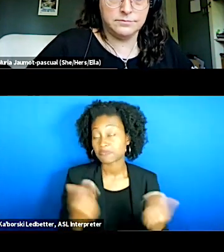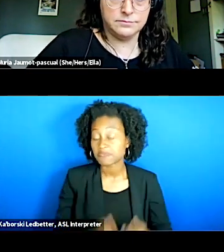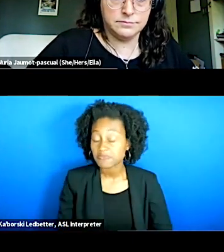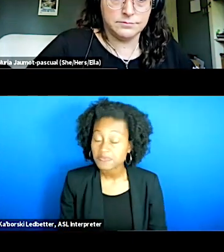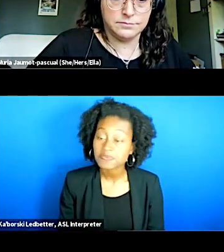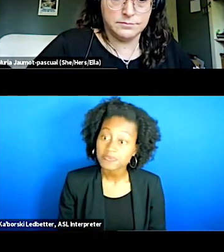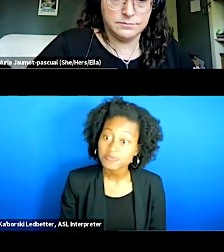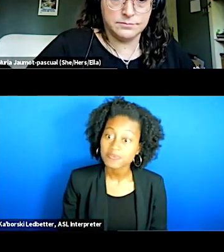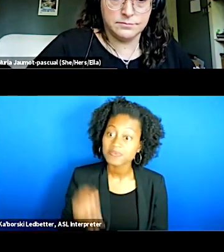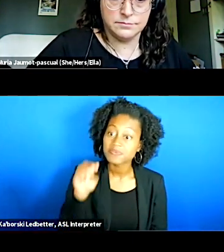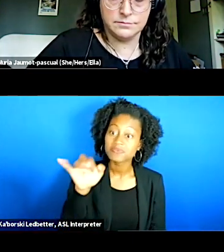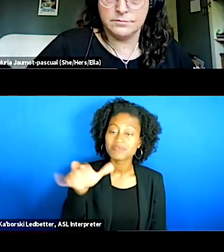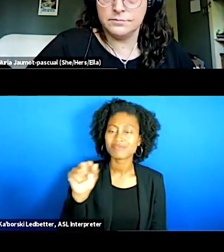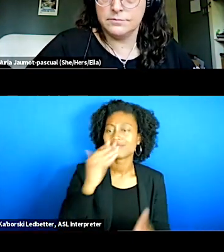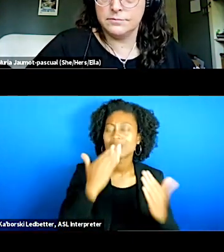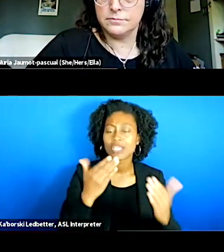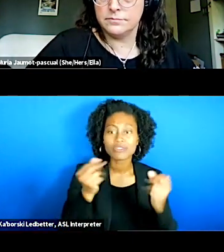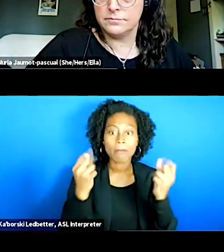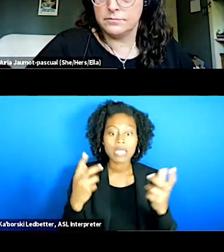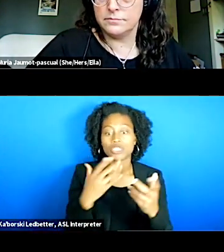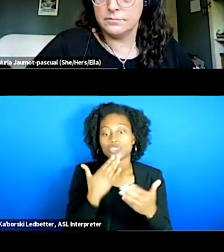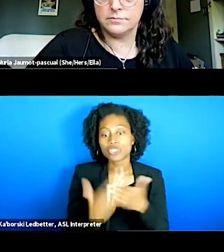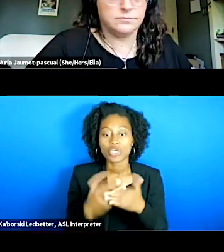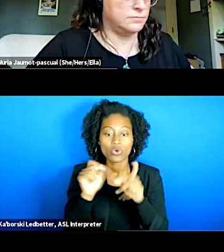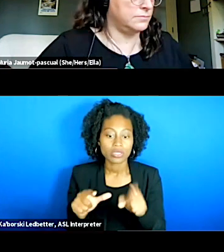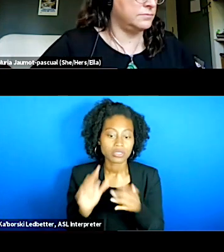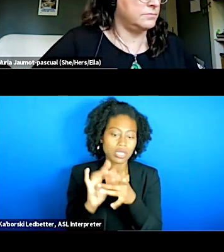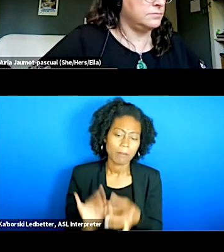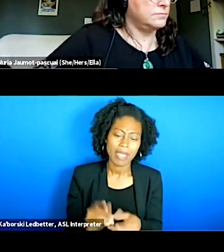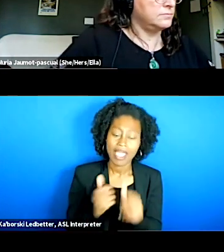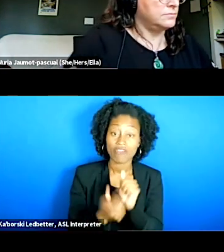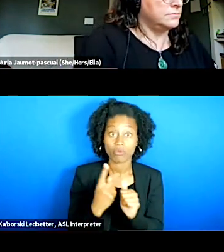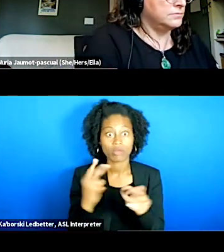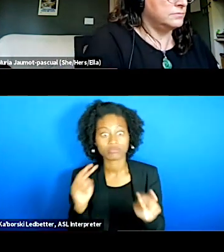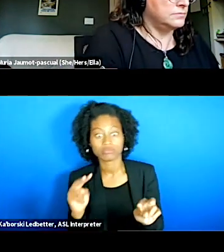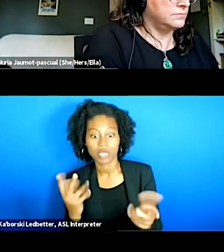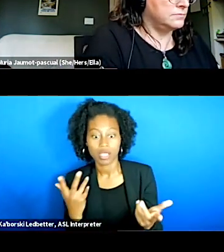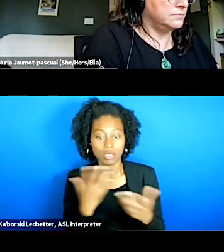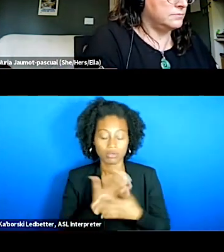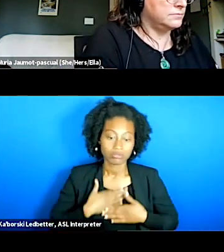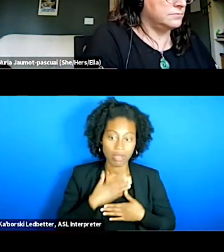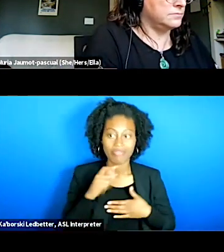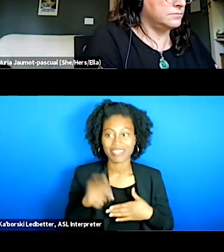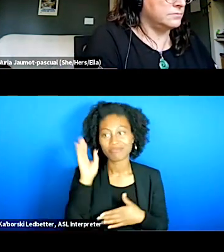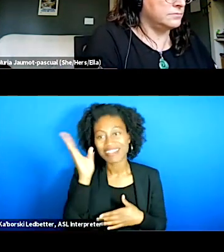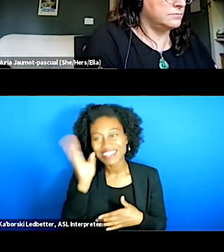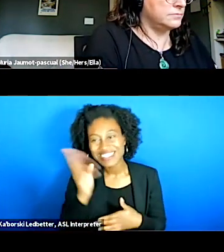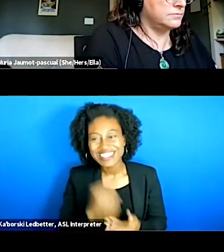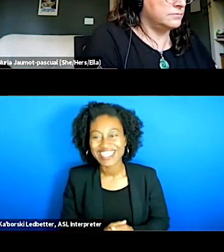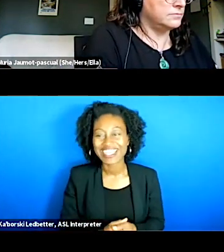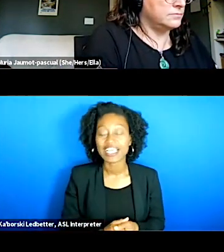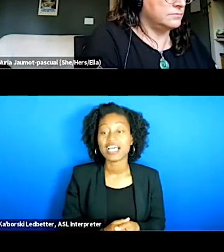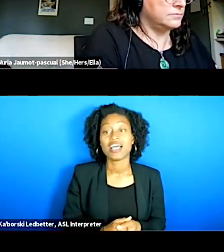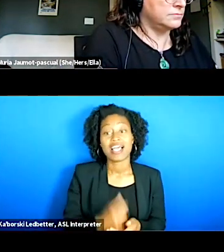Great, thank you. There's just been so many good questions and comments coming through. I think everyone is so pleased with these presentations. And I'll remind everyone,